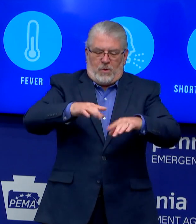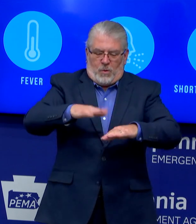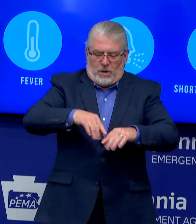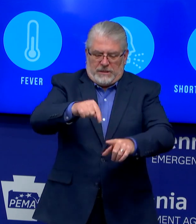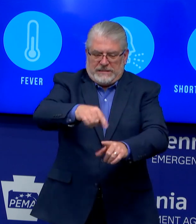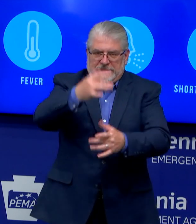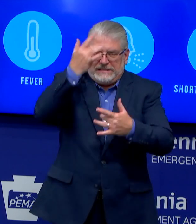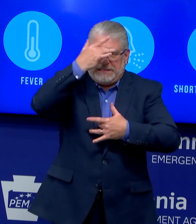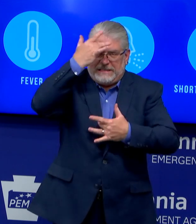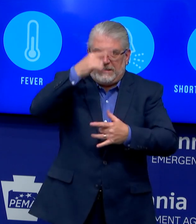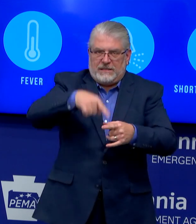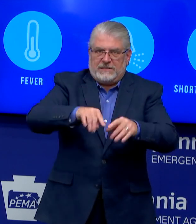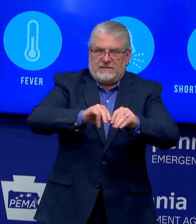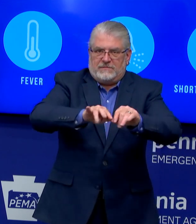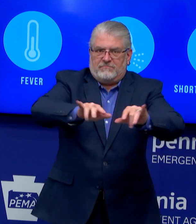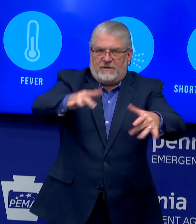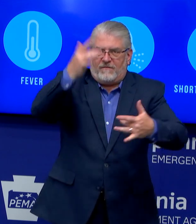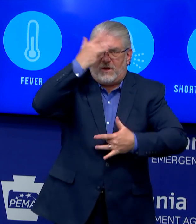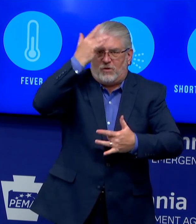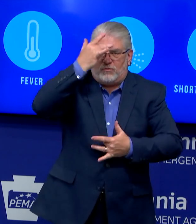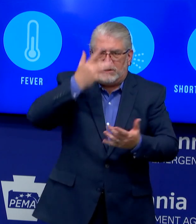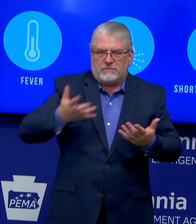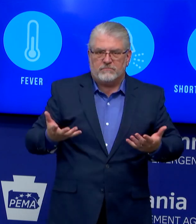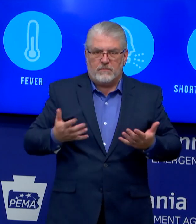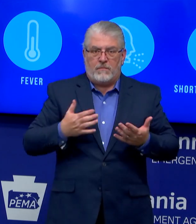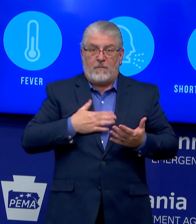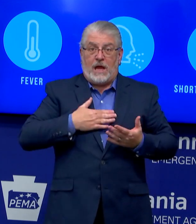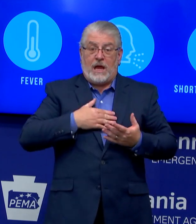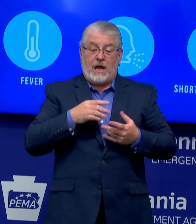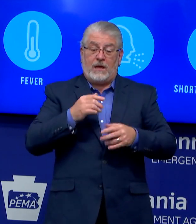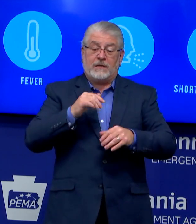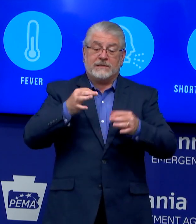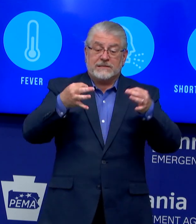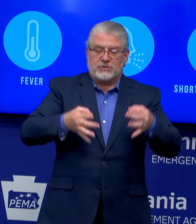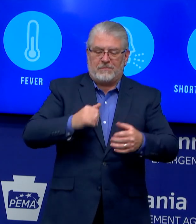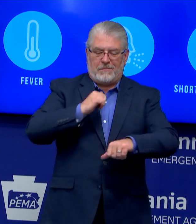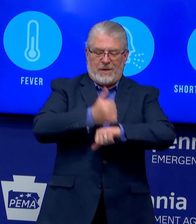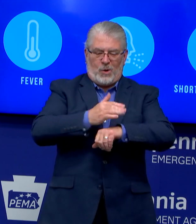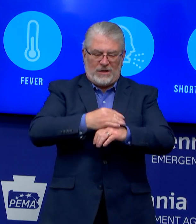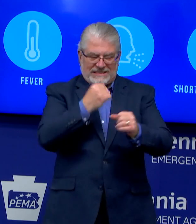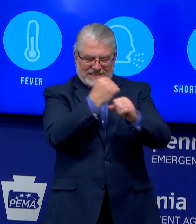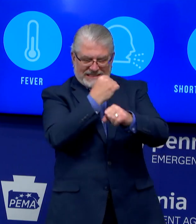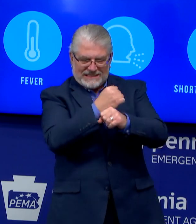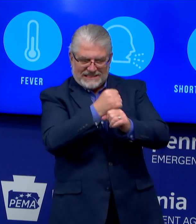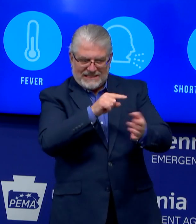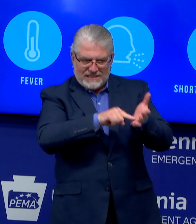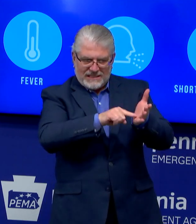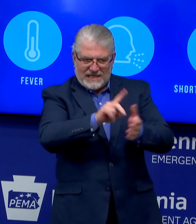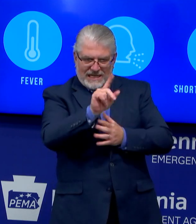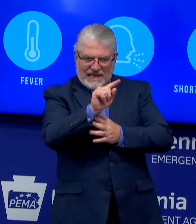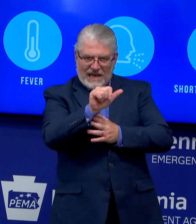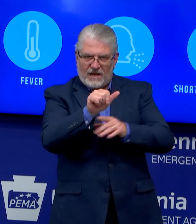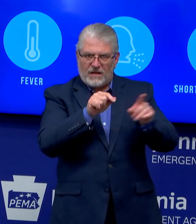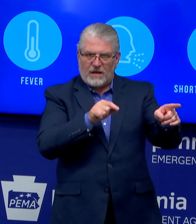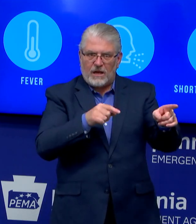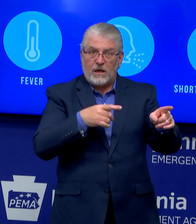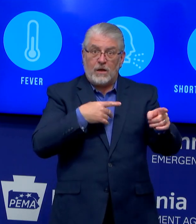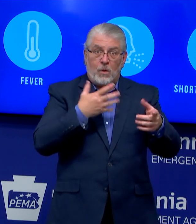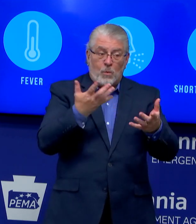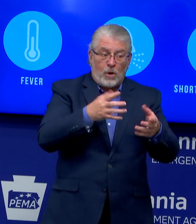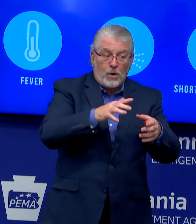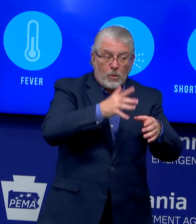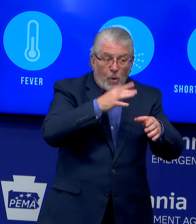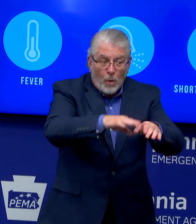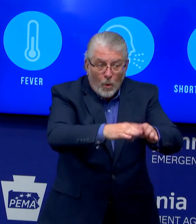that we would look at to make those determinations under the governor's leadership, and then how we might do that in a progressive way. But I can't tell you a